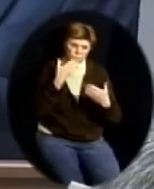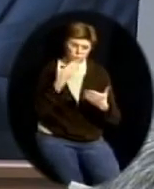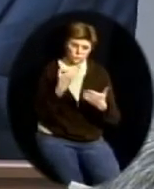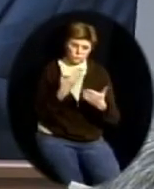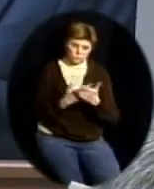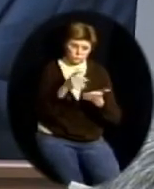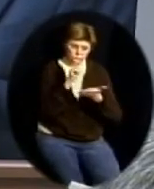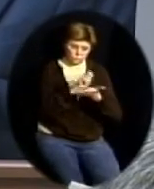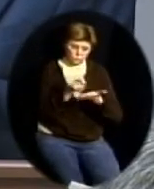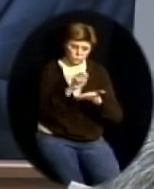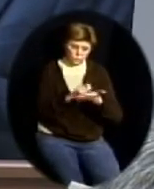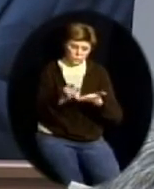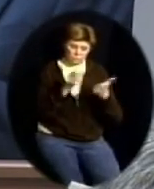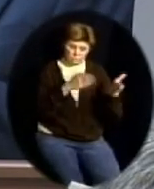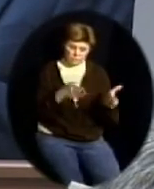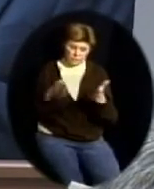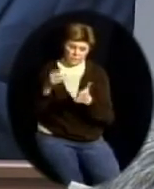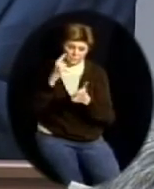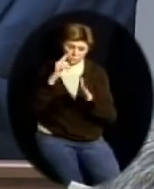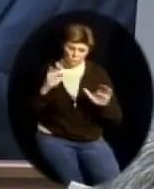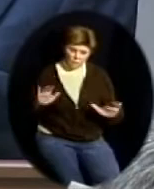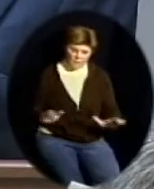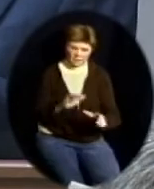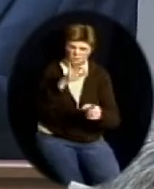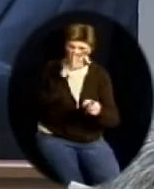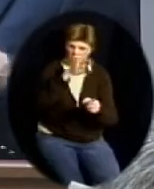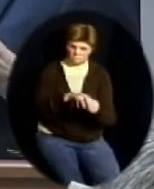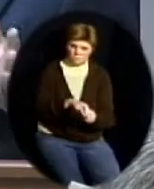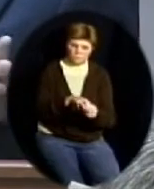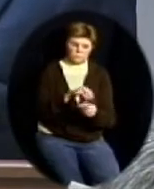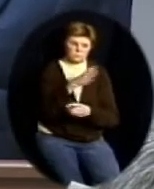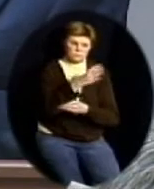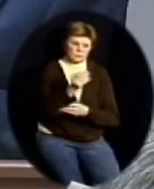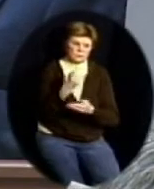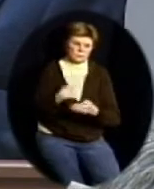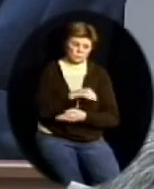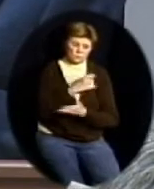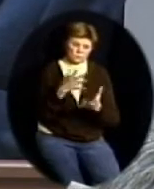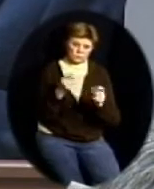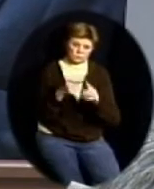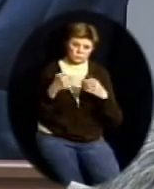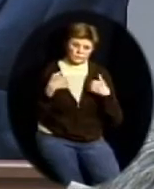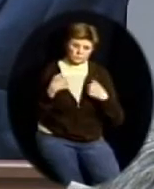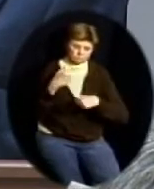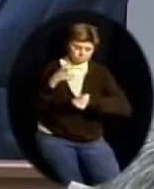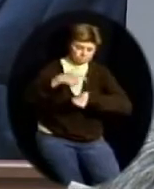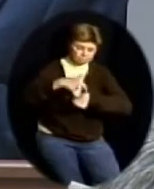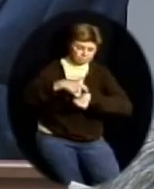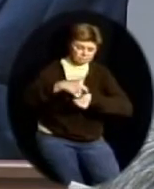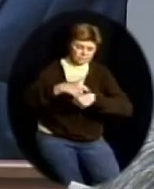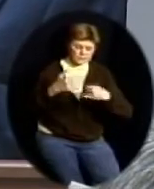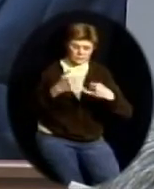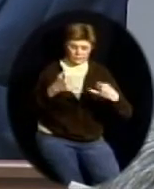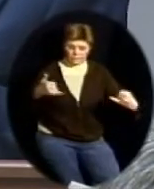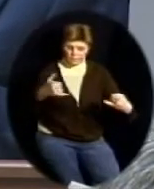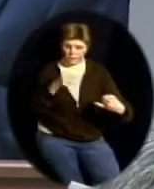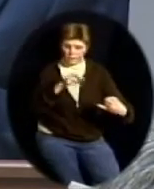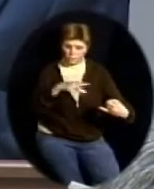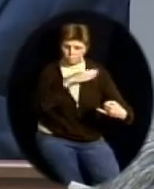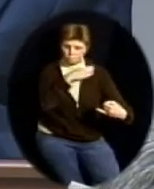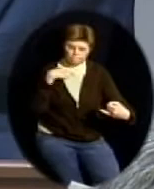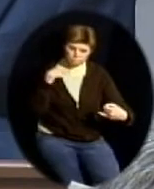format, timelines, people responsible, et cetera. So we're moving in that direction, but right now it's not